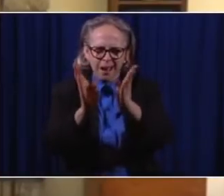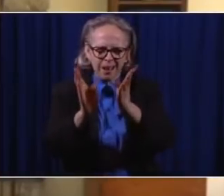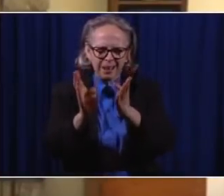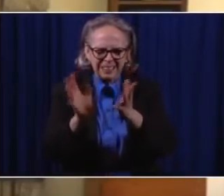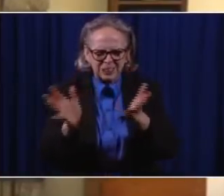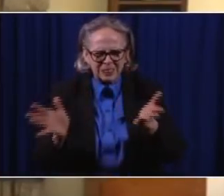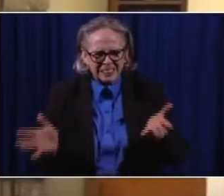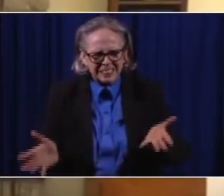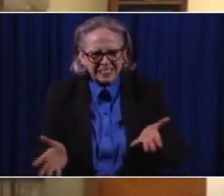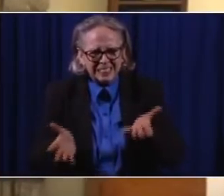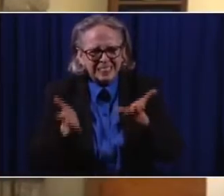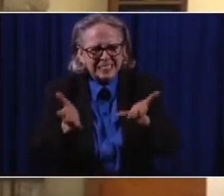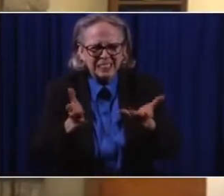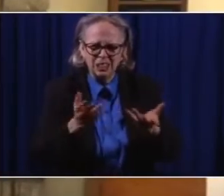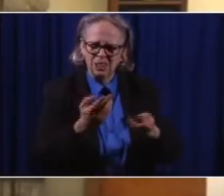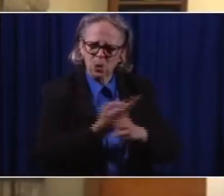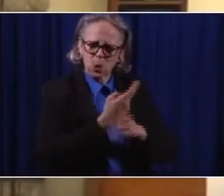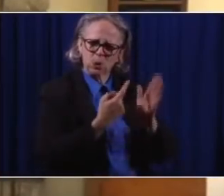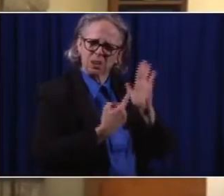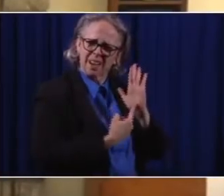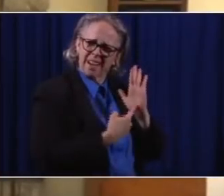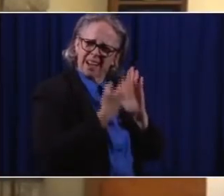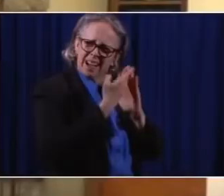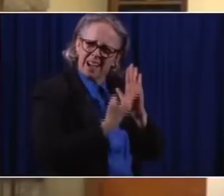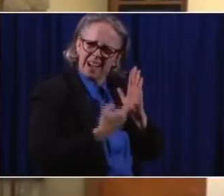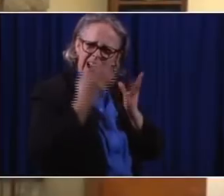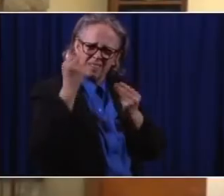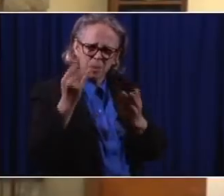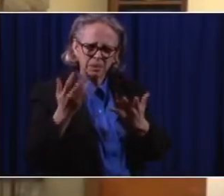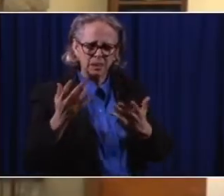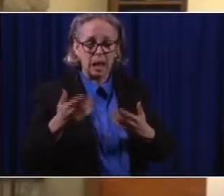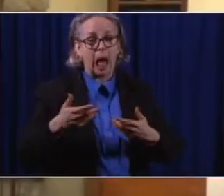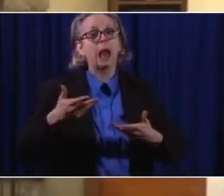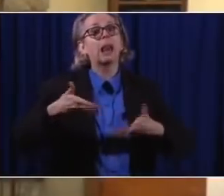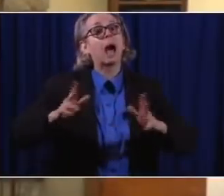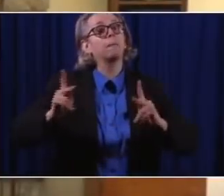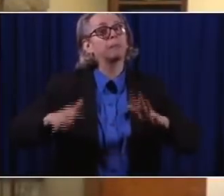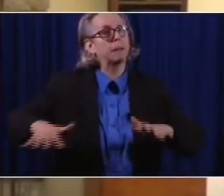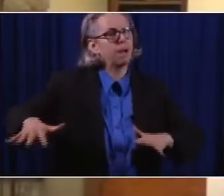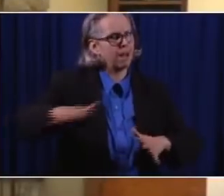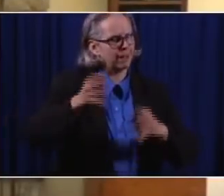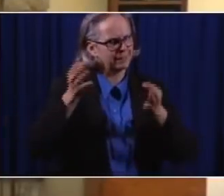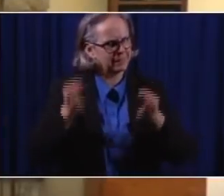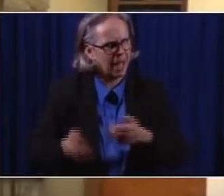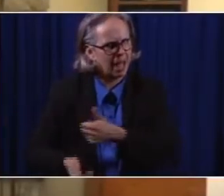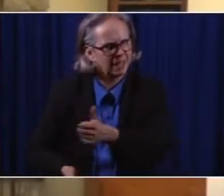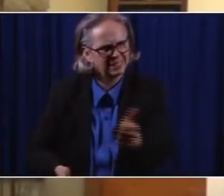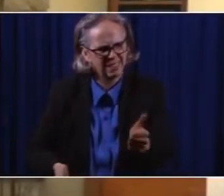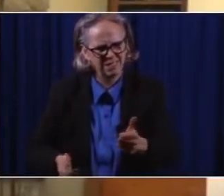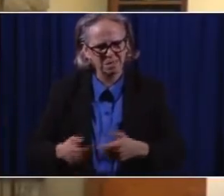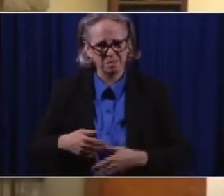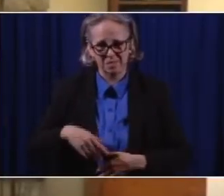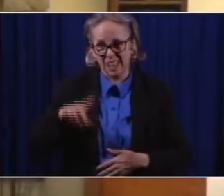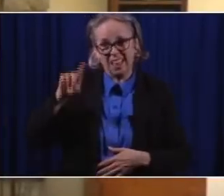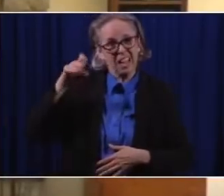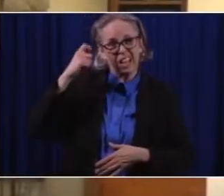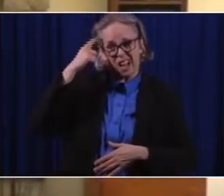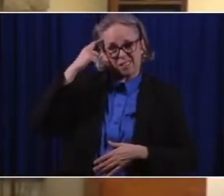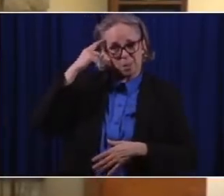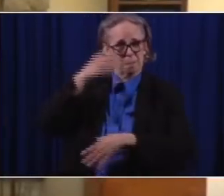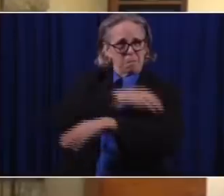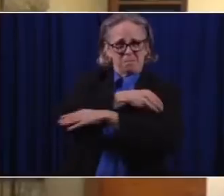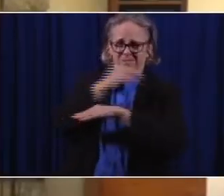those decisions. So, some of this we can't do and shouldn't do by any kind